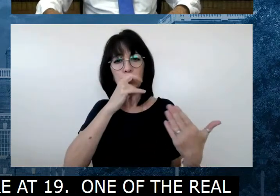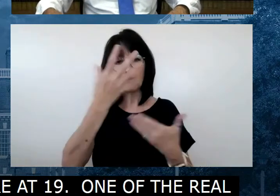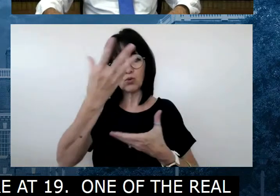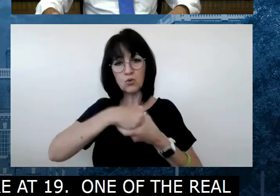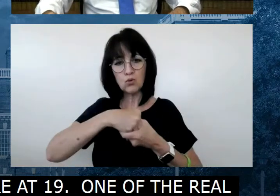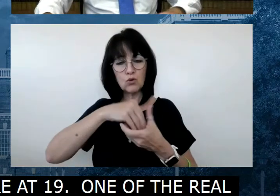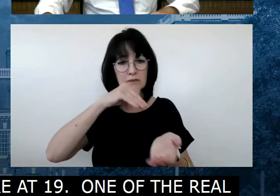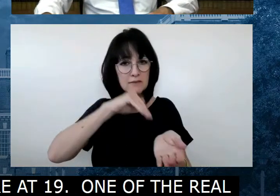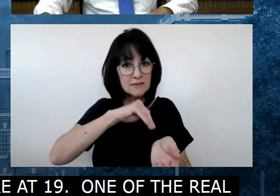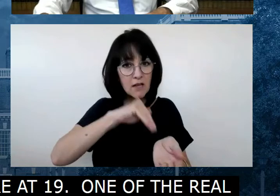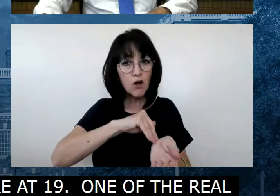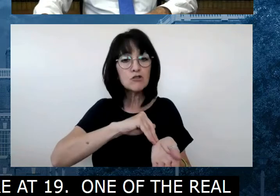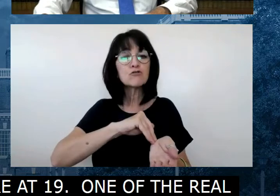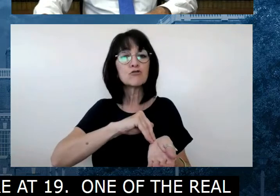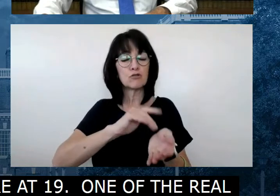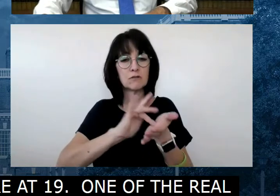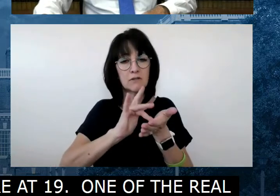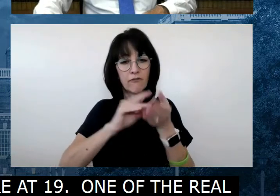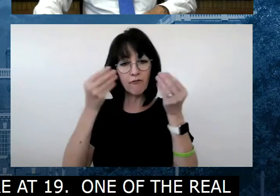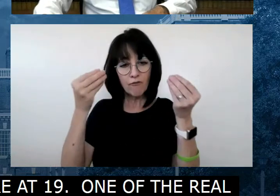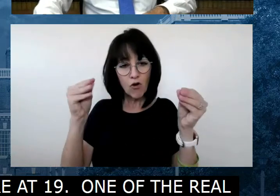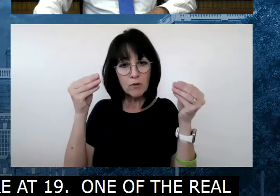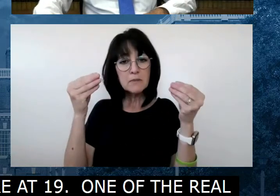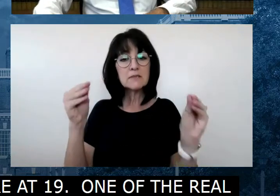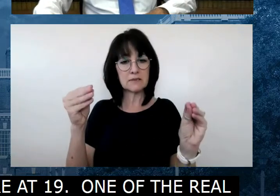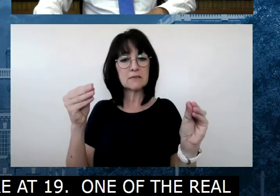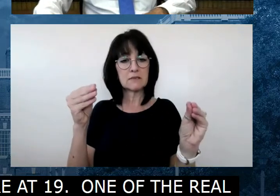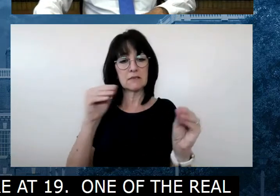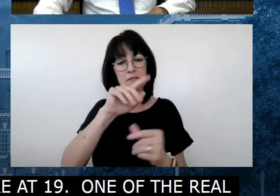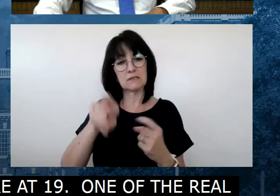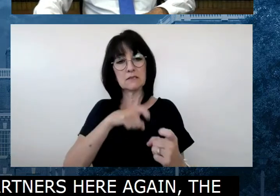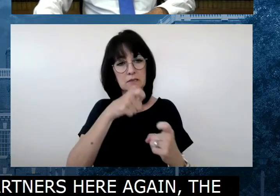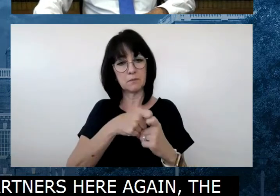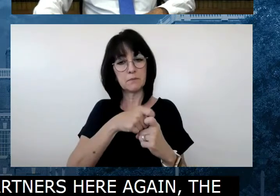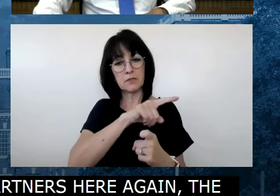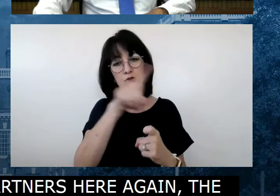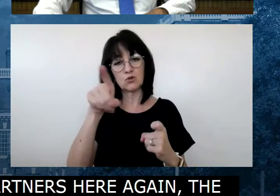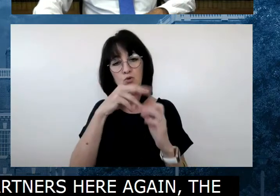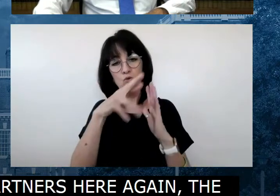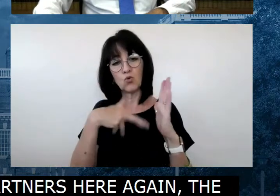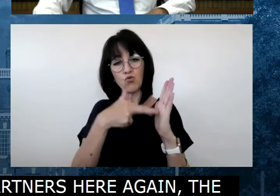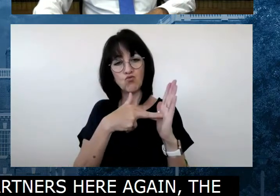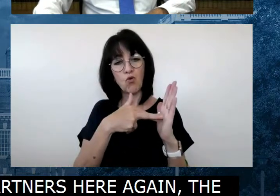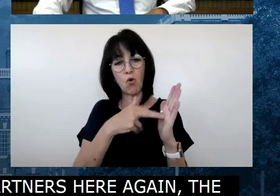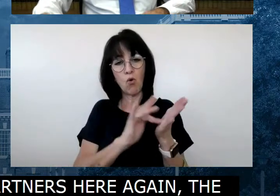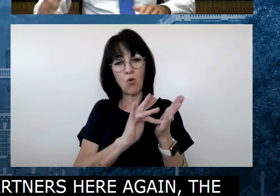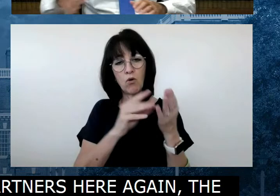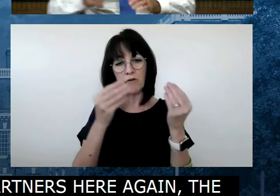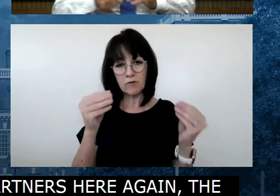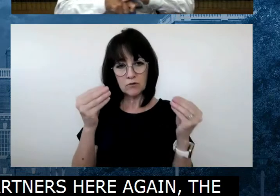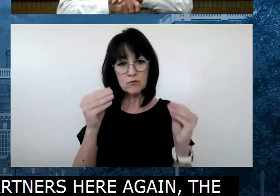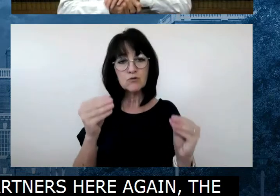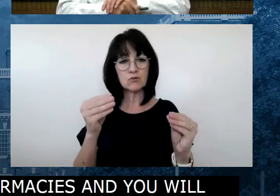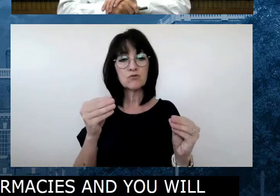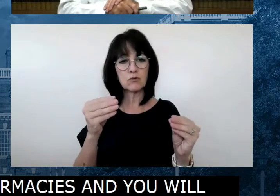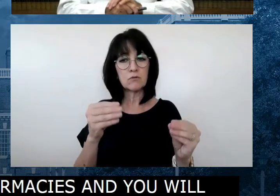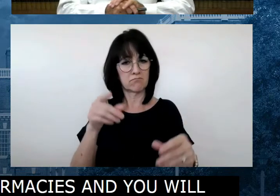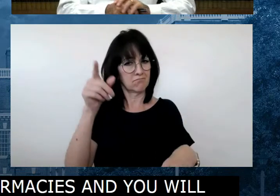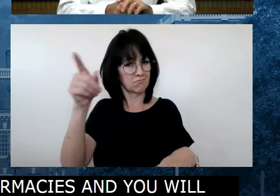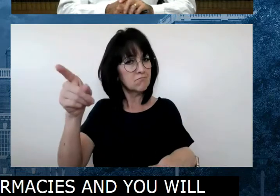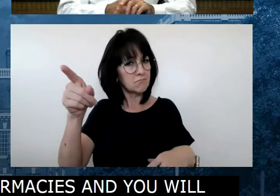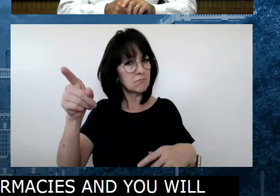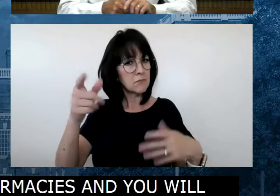our state, pharmacies, and you'll see in particular the rural pharmacies are playing with respect to vaccinations